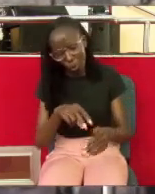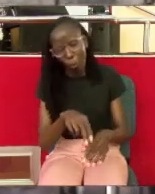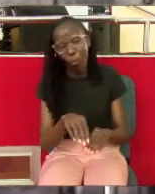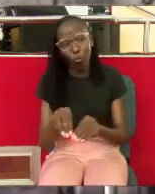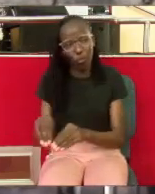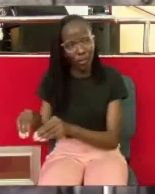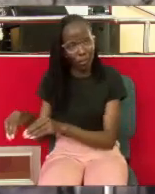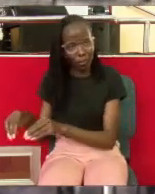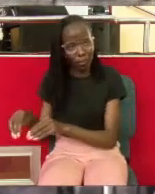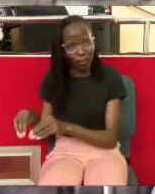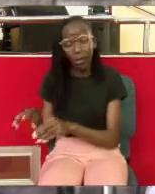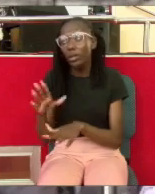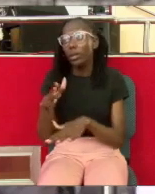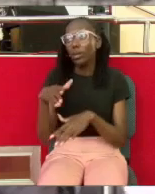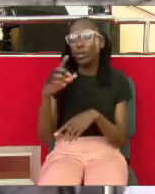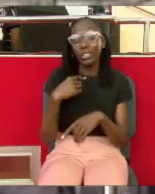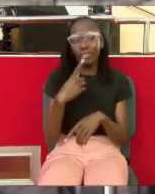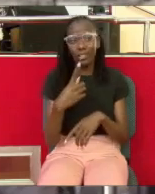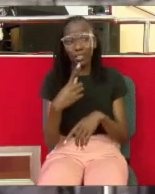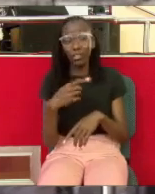is saying, I will still be with you.